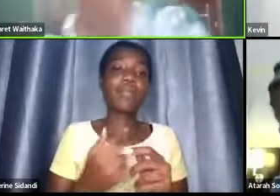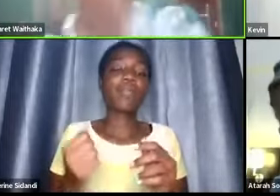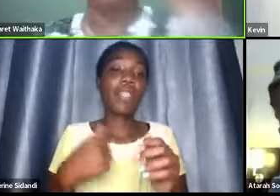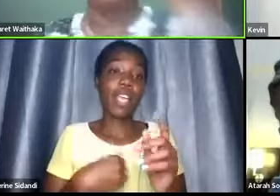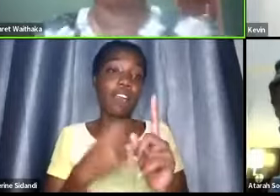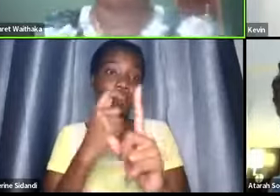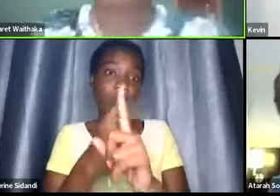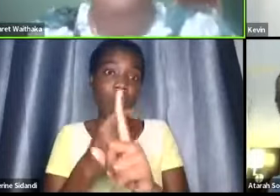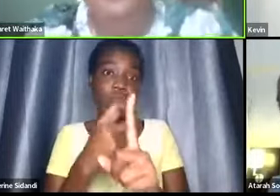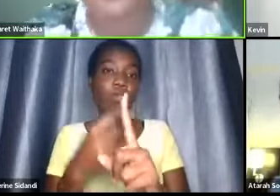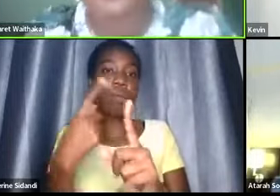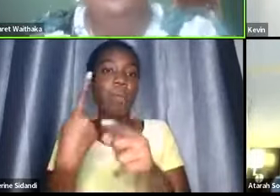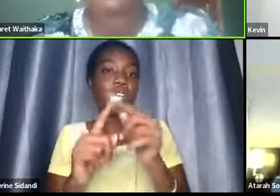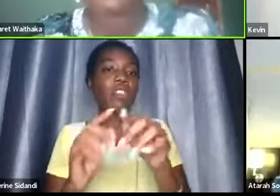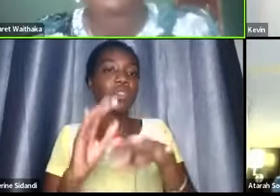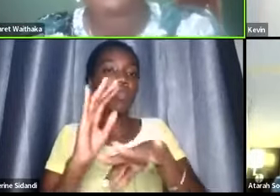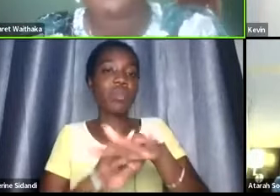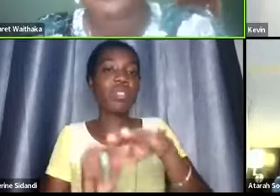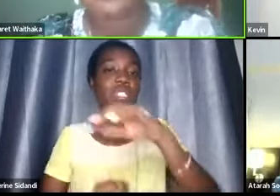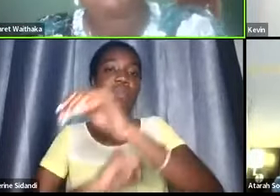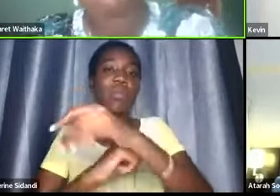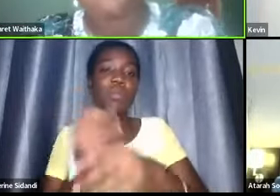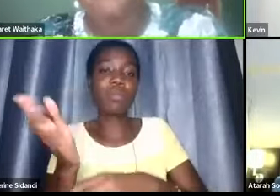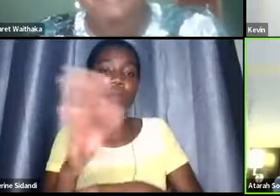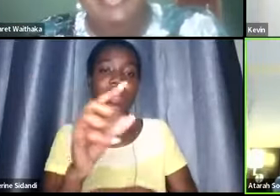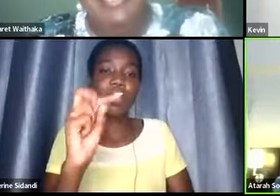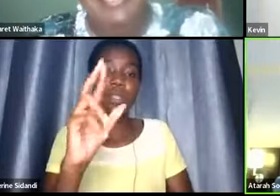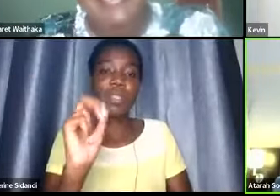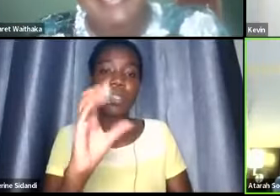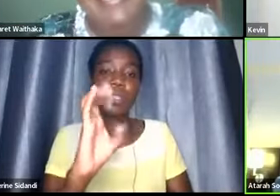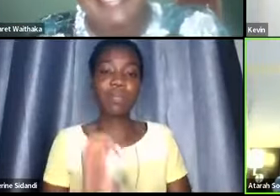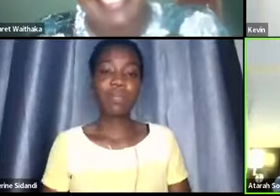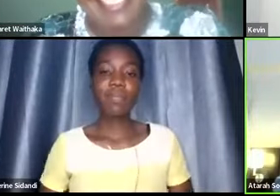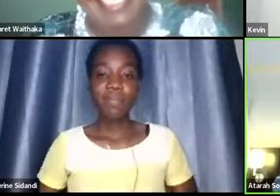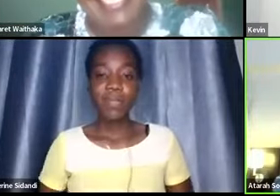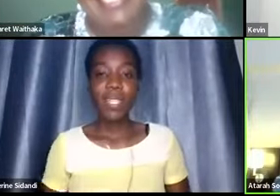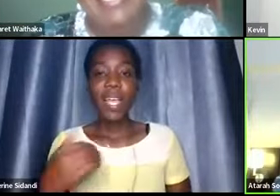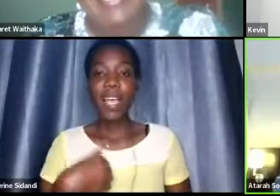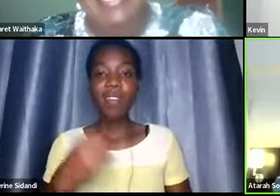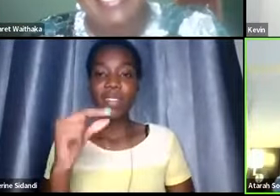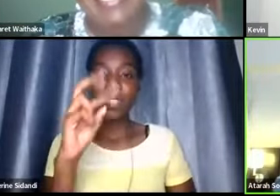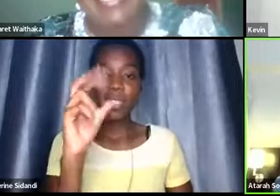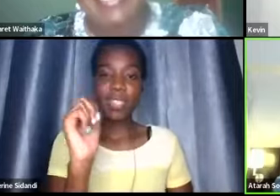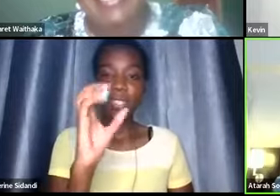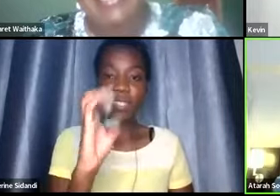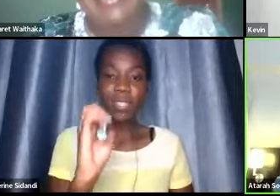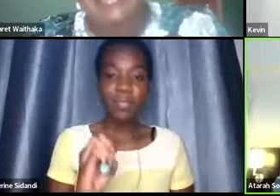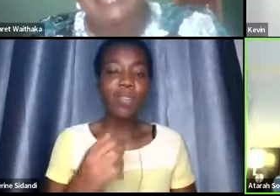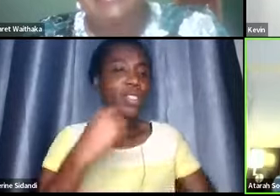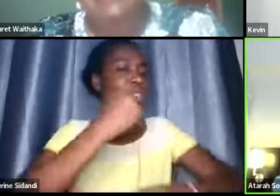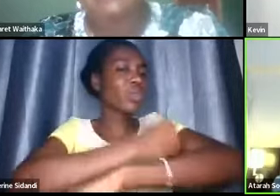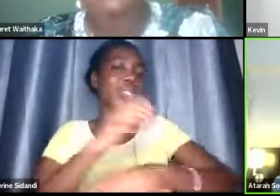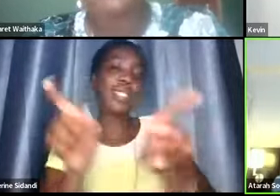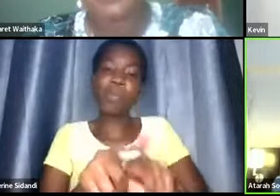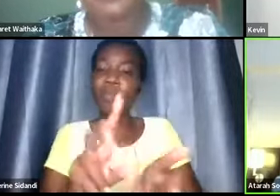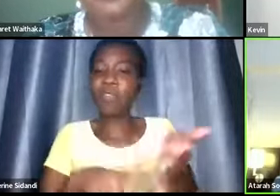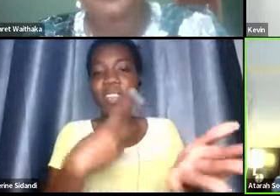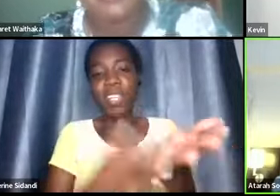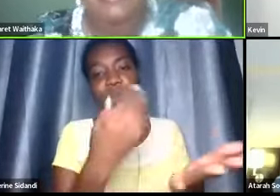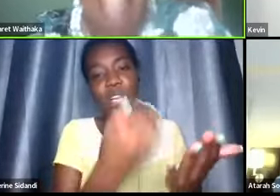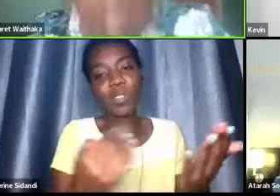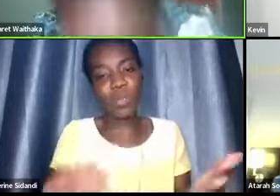good to observe all through. Yes, back to you, Grace. There's a Grace on the chat who's saying, schools also fail children, surely. Taking subjects